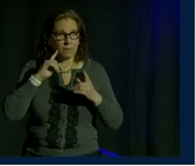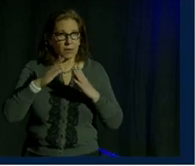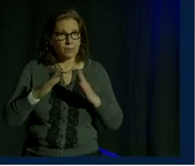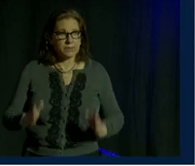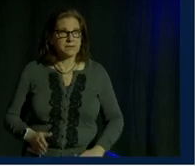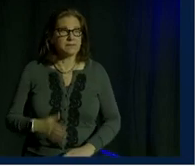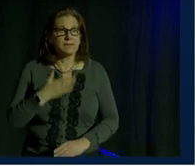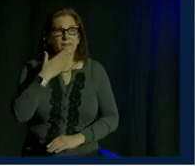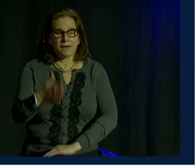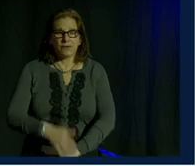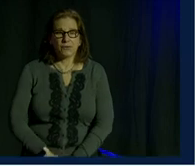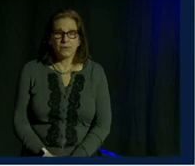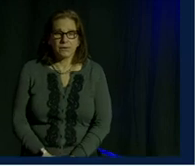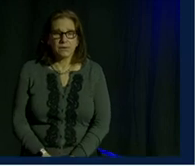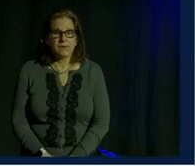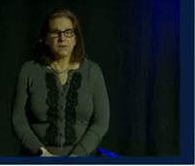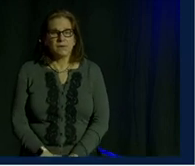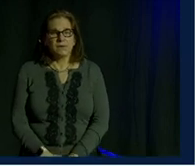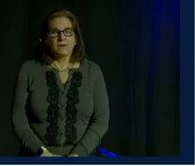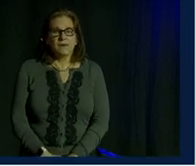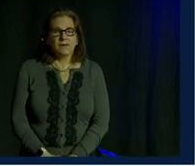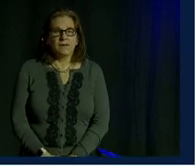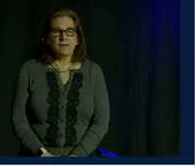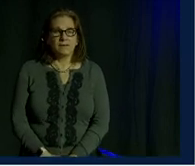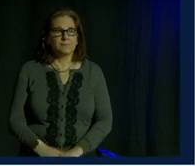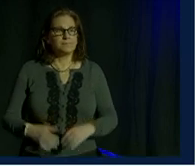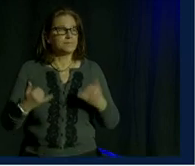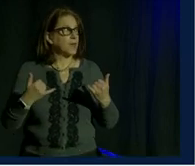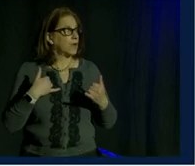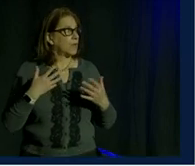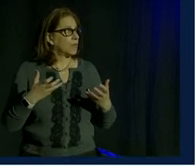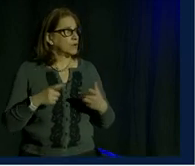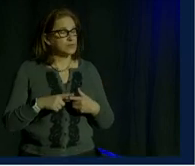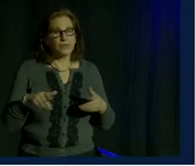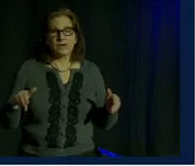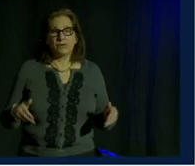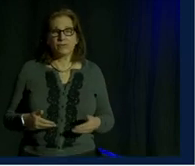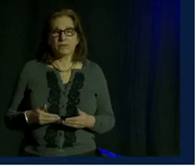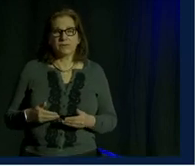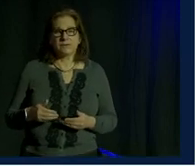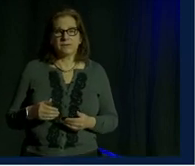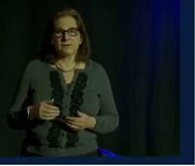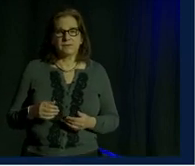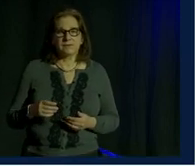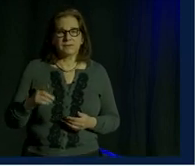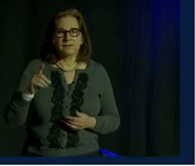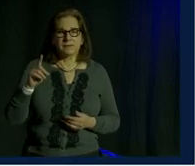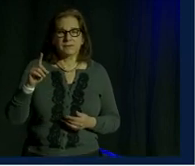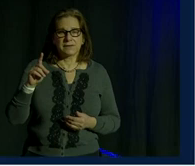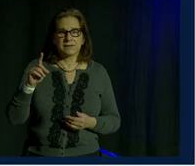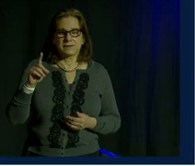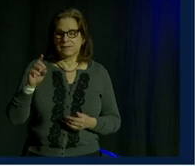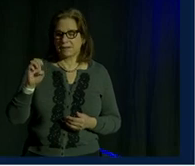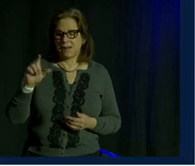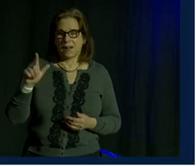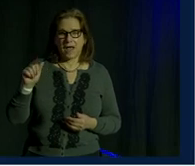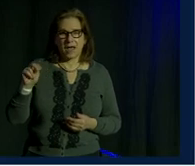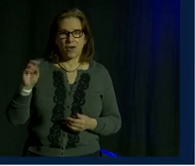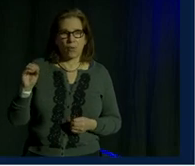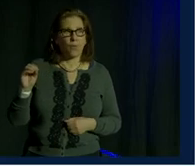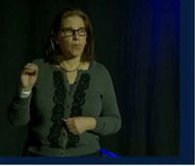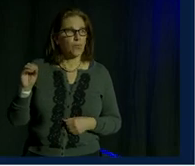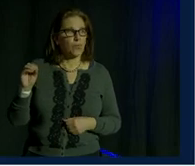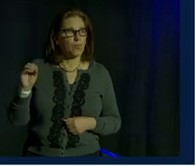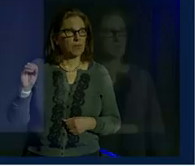great respect, I would like to now introduce Delano Hunter, the Director of Parks and Recreation. Good